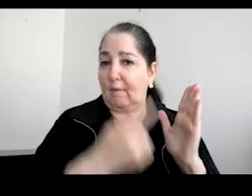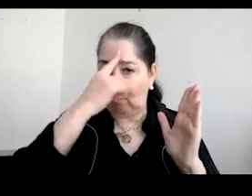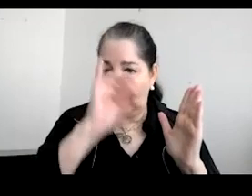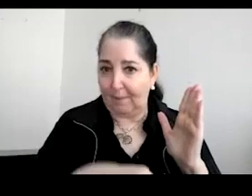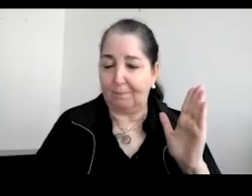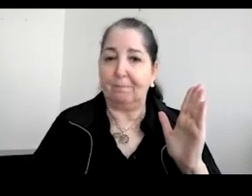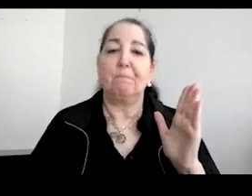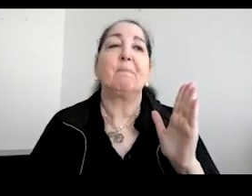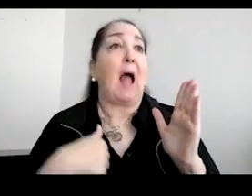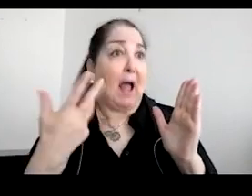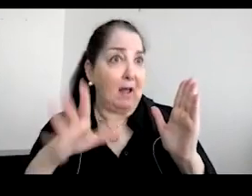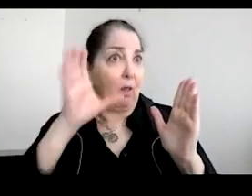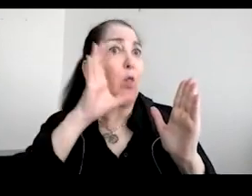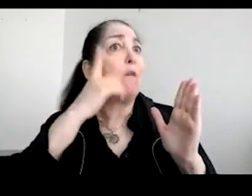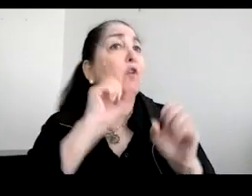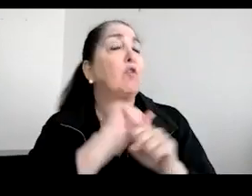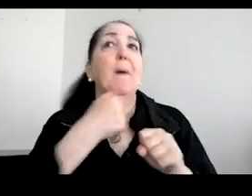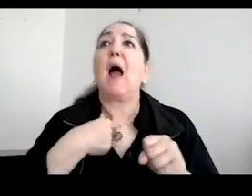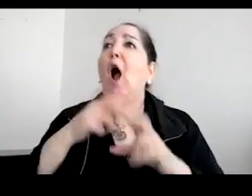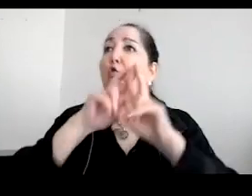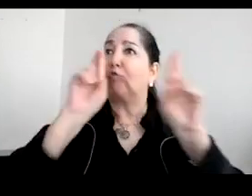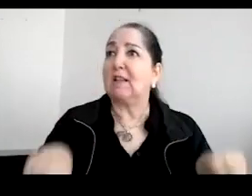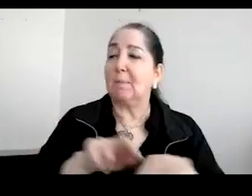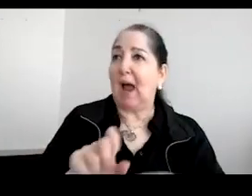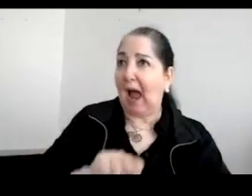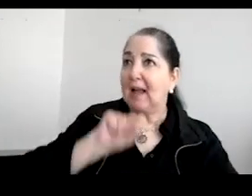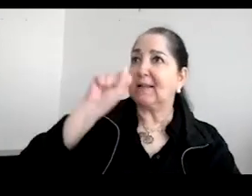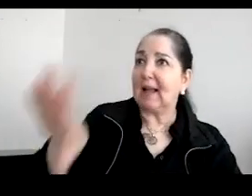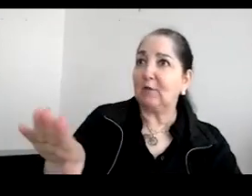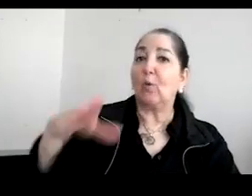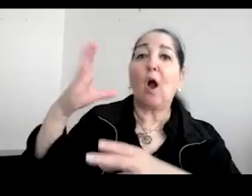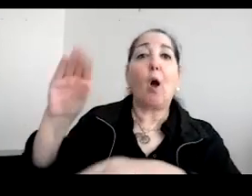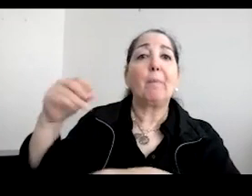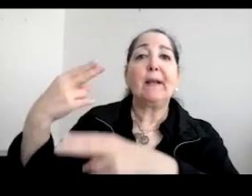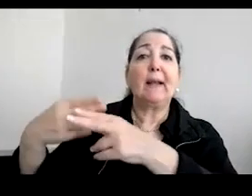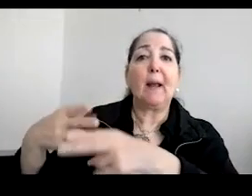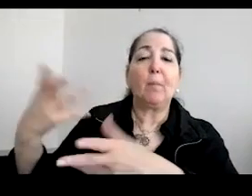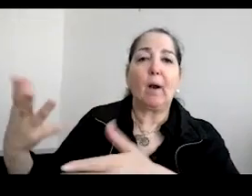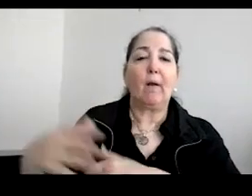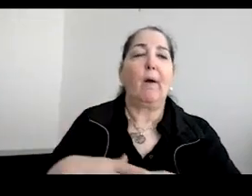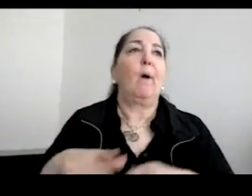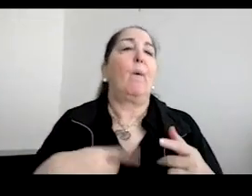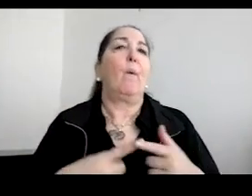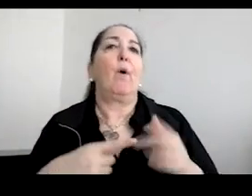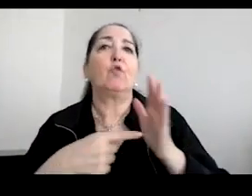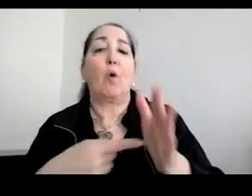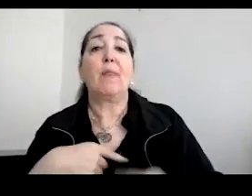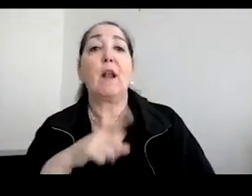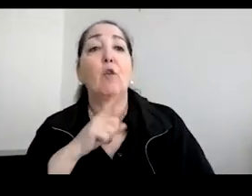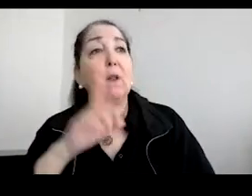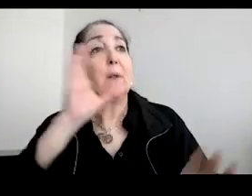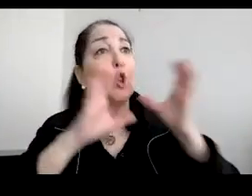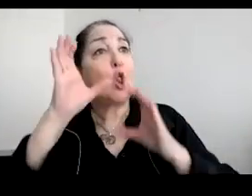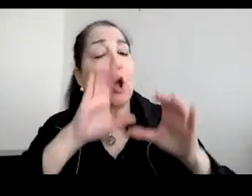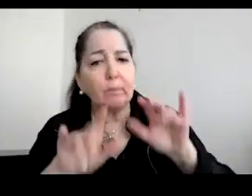here's the resume that I sent in to Company X, or otherwise demonstrate that you've actually been searching.